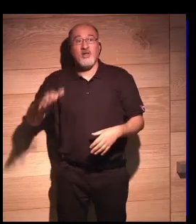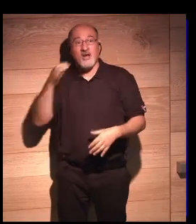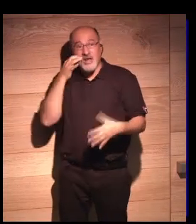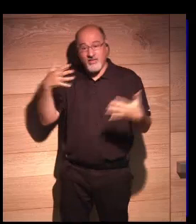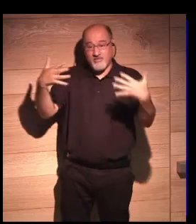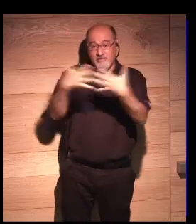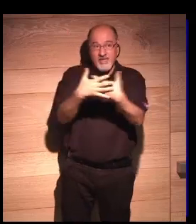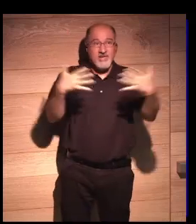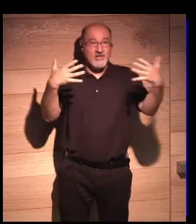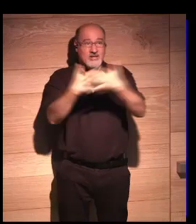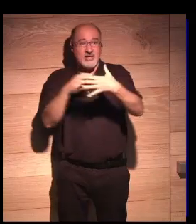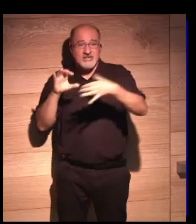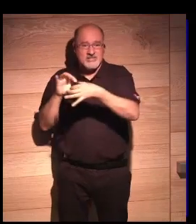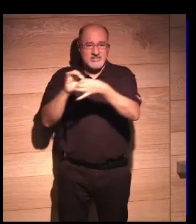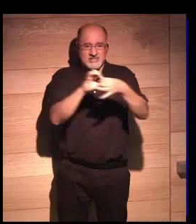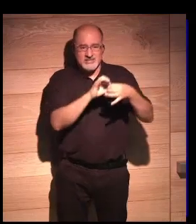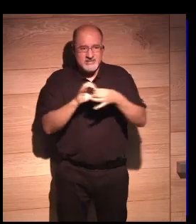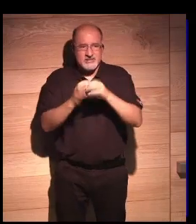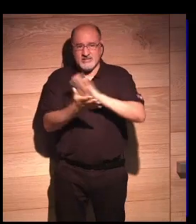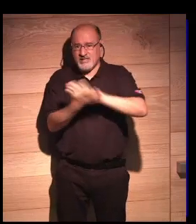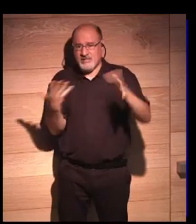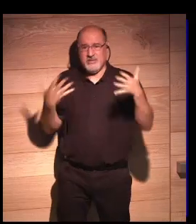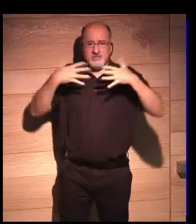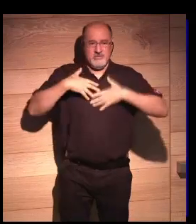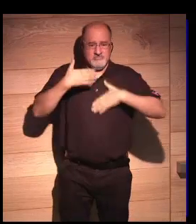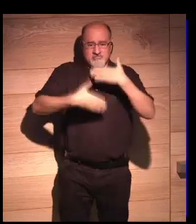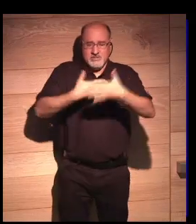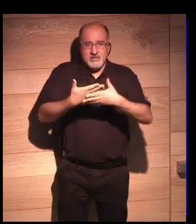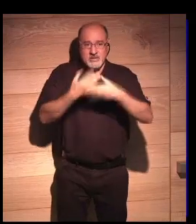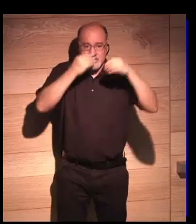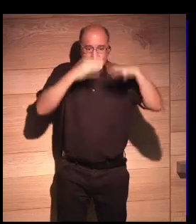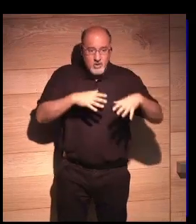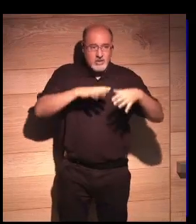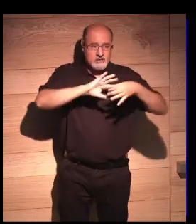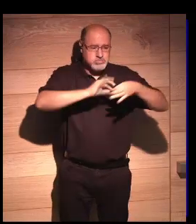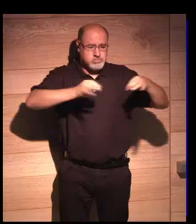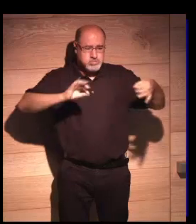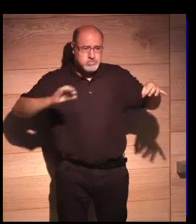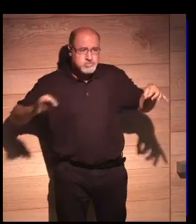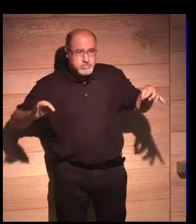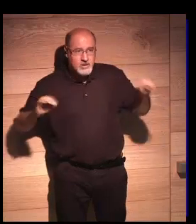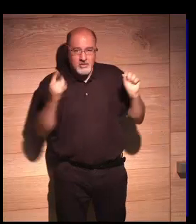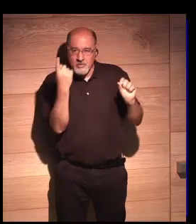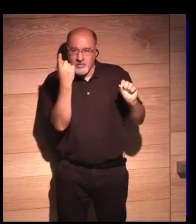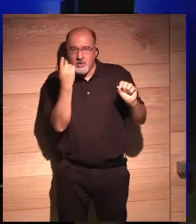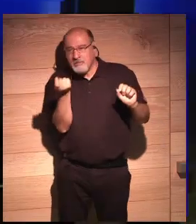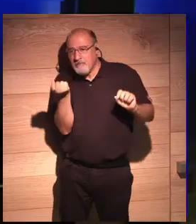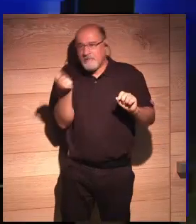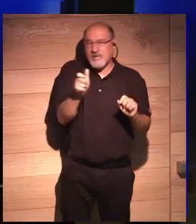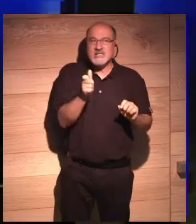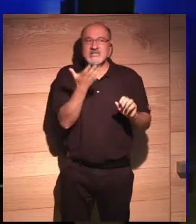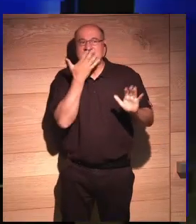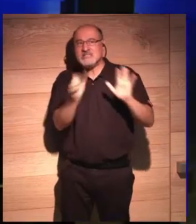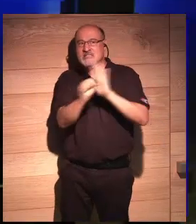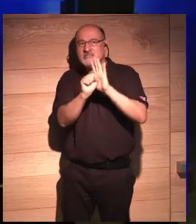make stories, so quick to visually process, even like playful GIFs, we draw meaning. And the